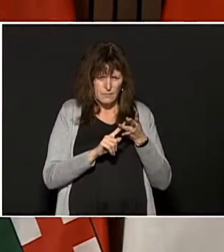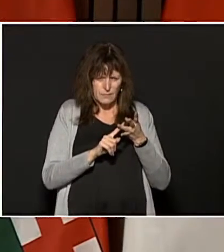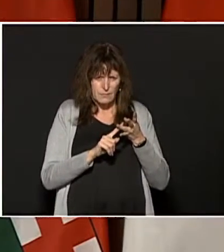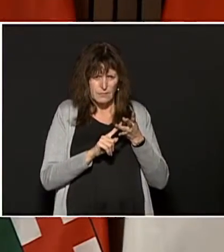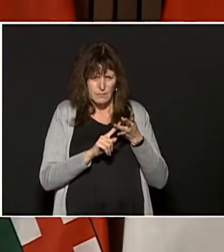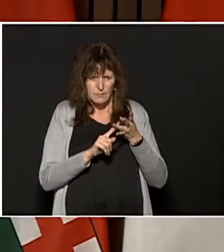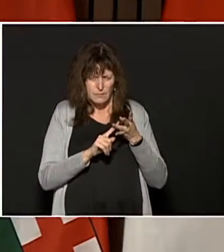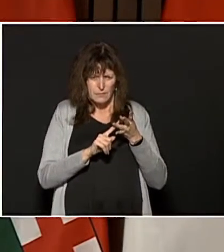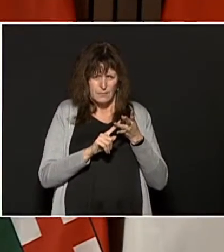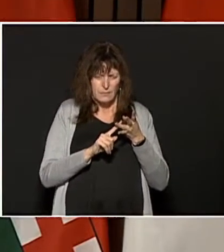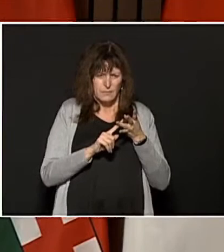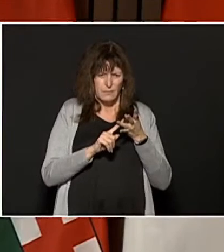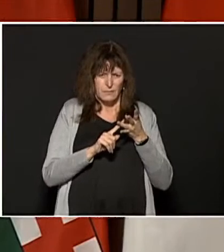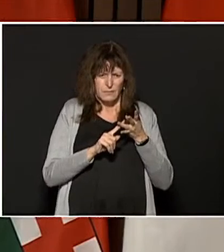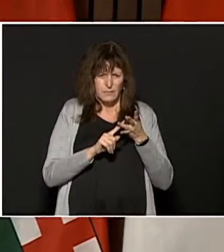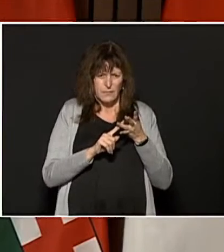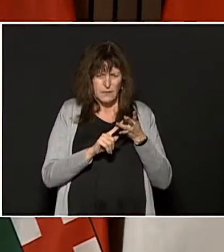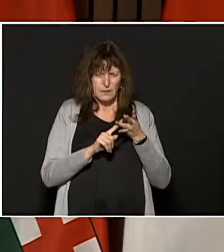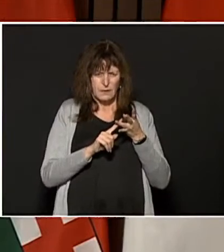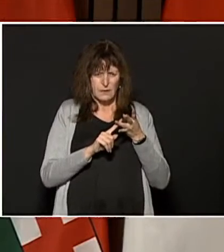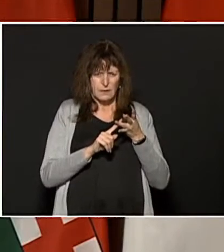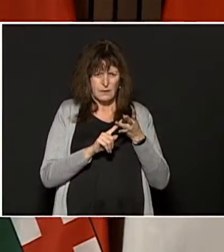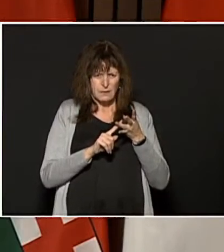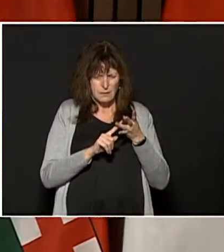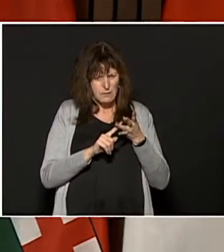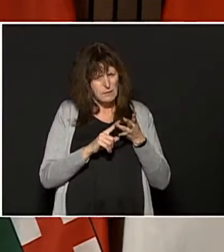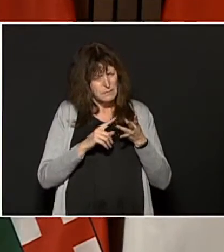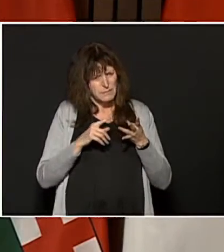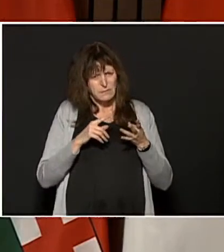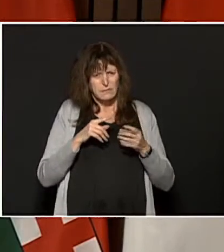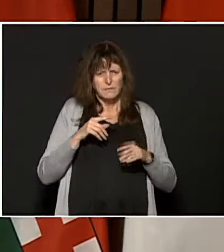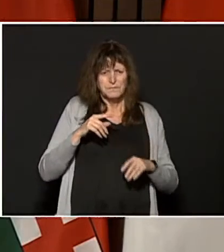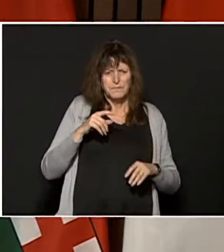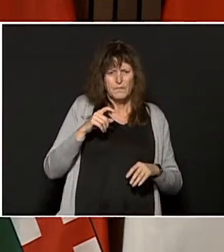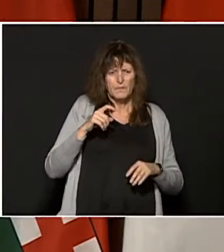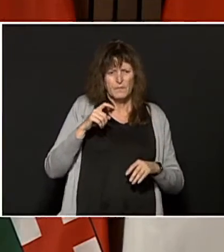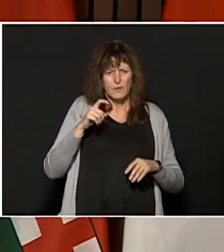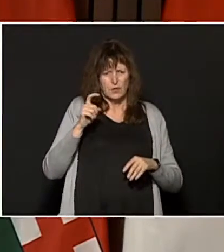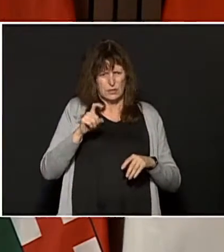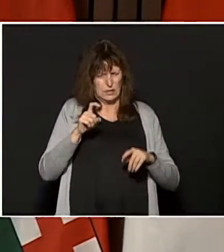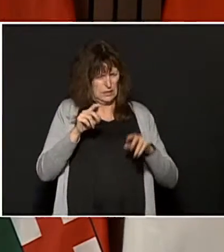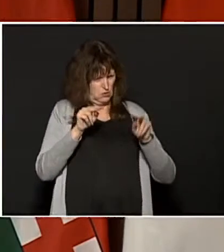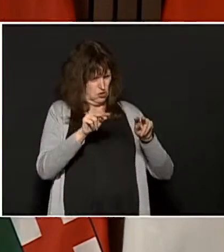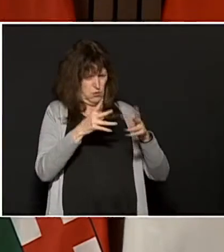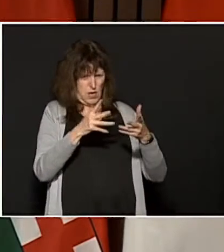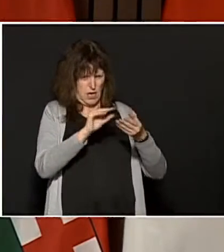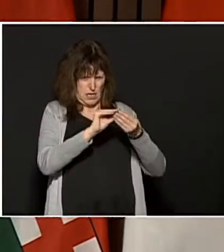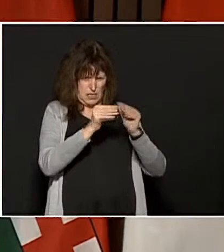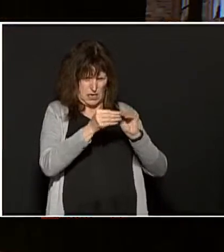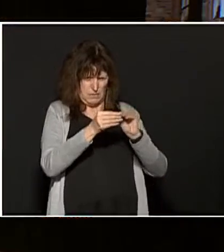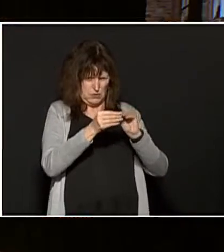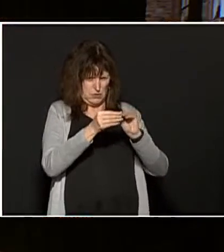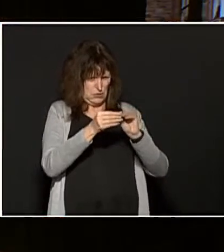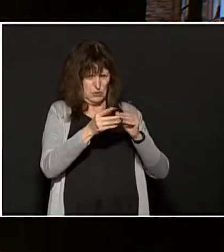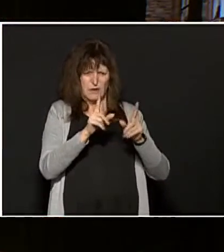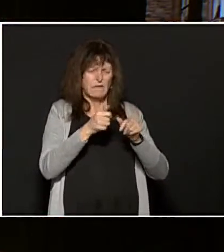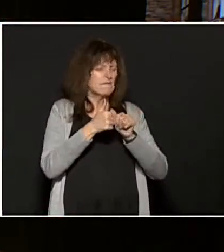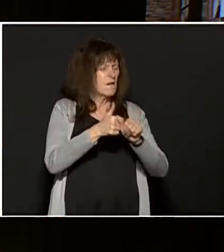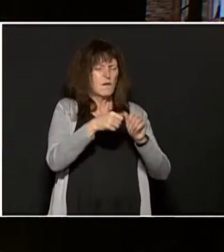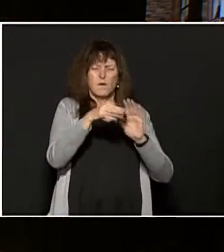that you need to actually push down further and probably maintain public health measures. Next